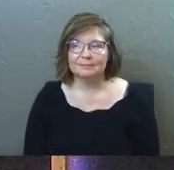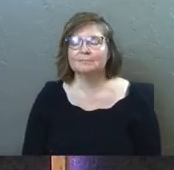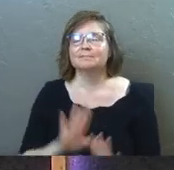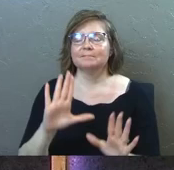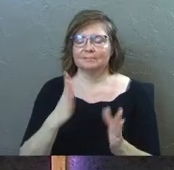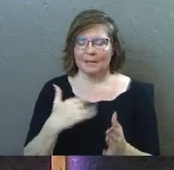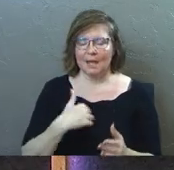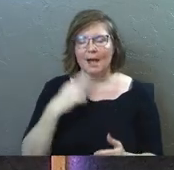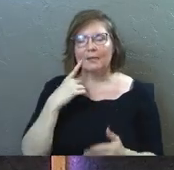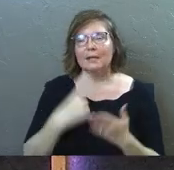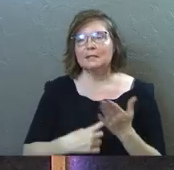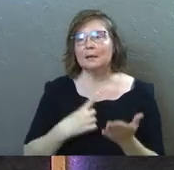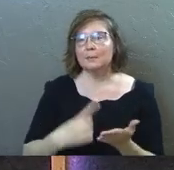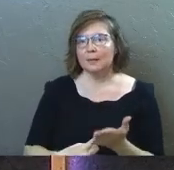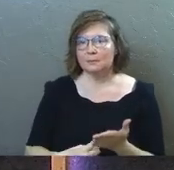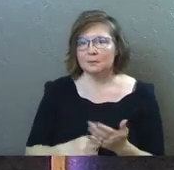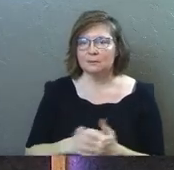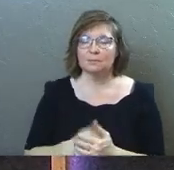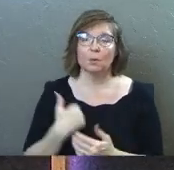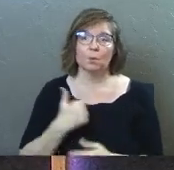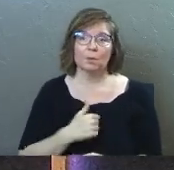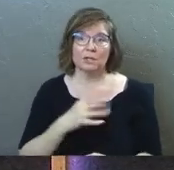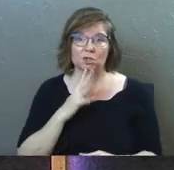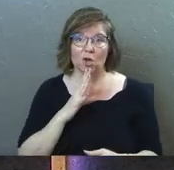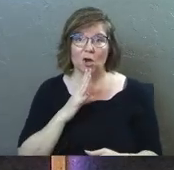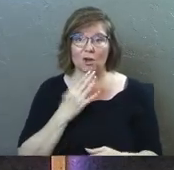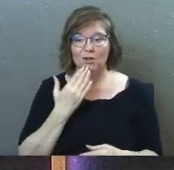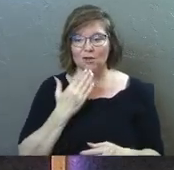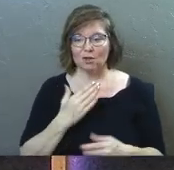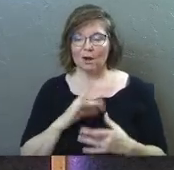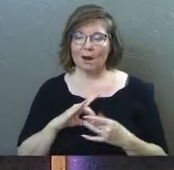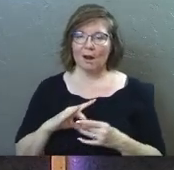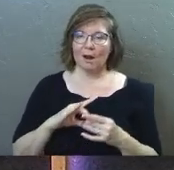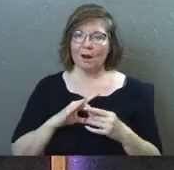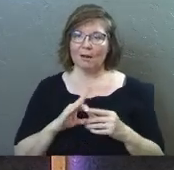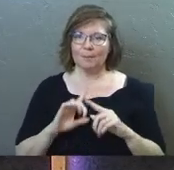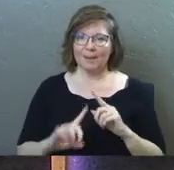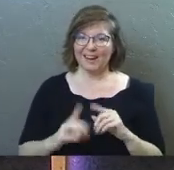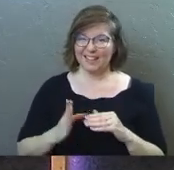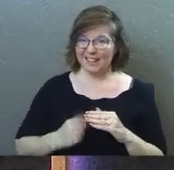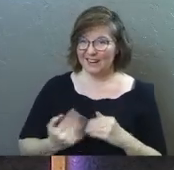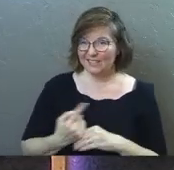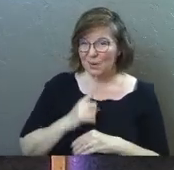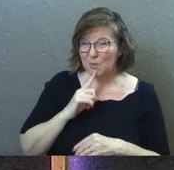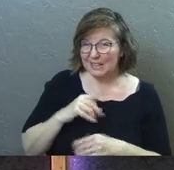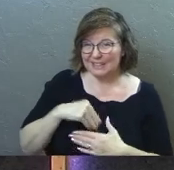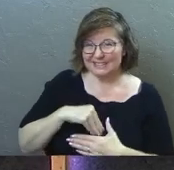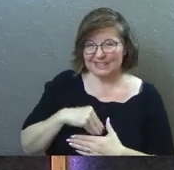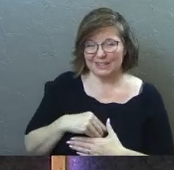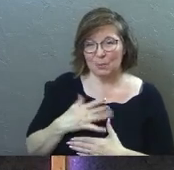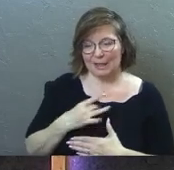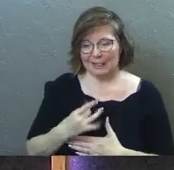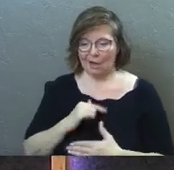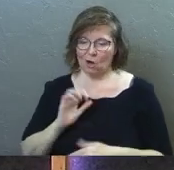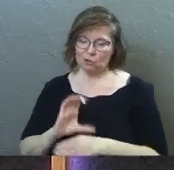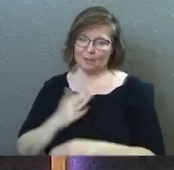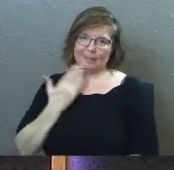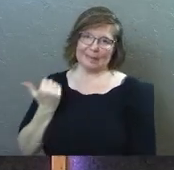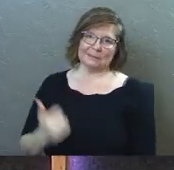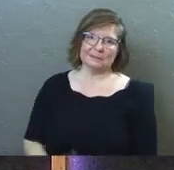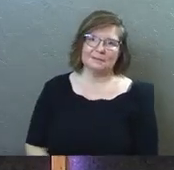Amen. Here's the thing. I think sometimes we talk a good game on unity, but at the end of the day, we really like our church